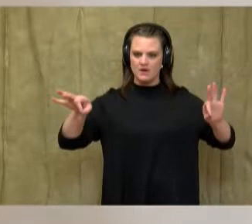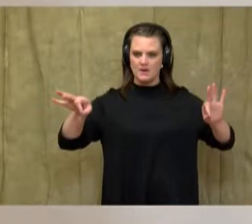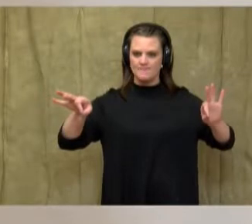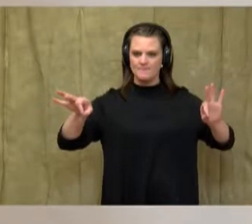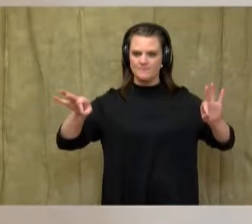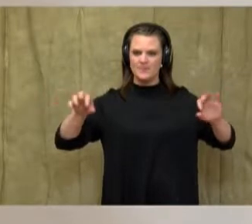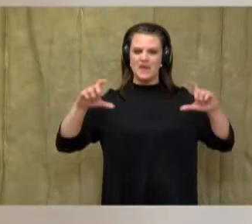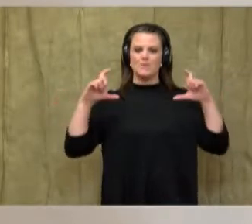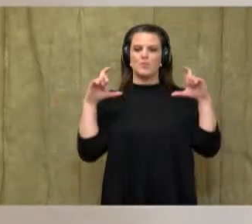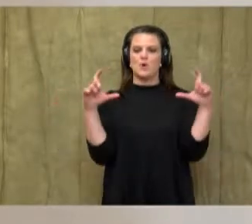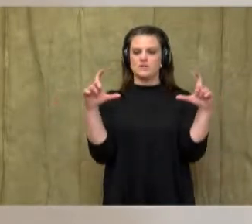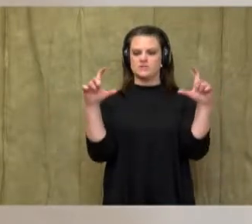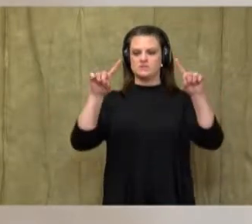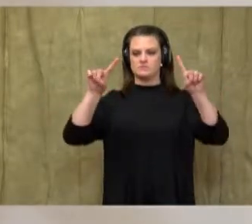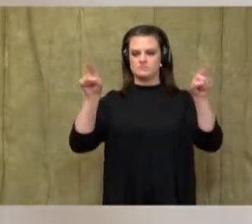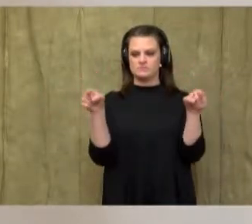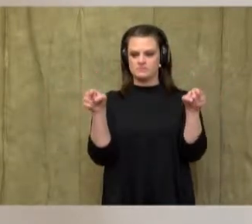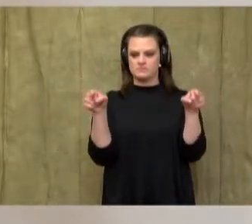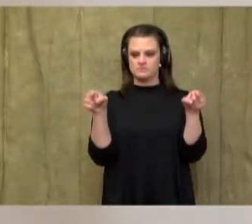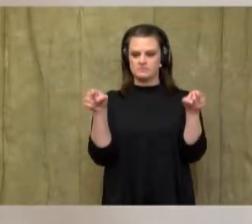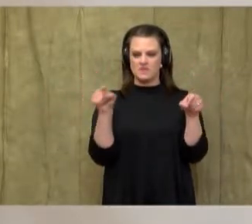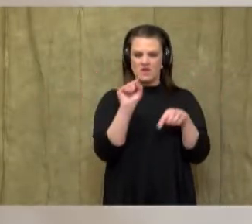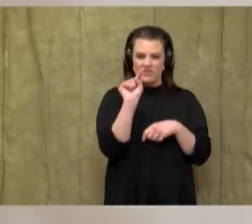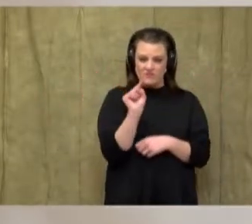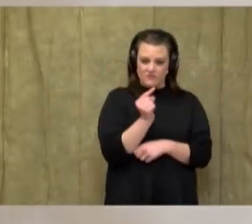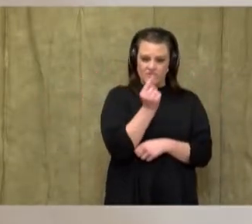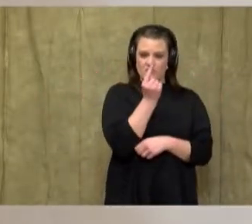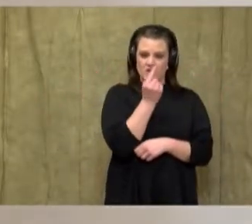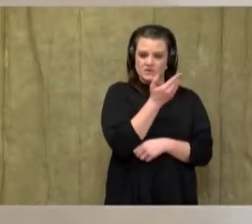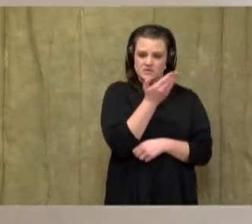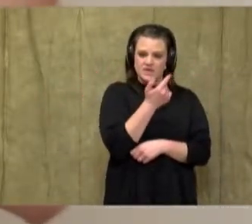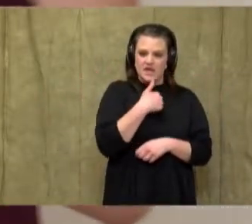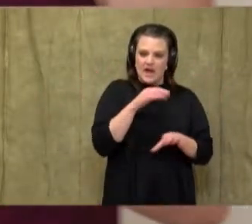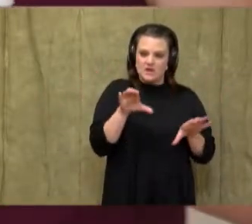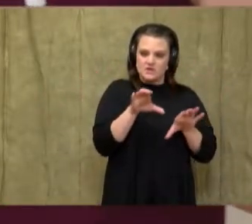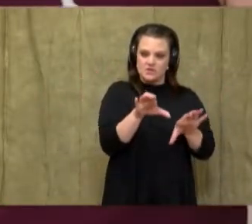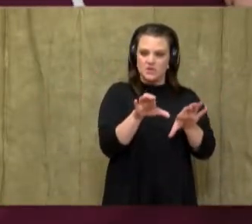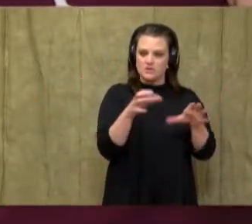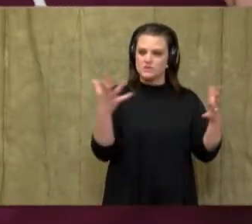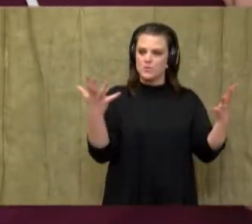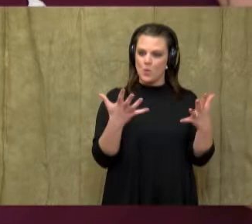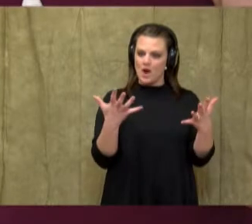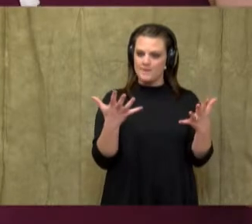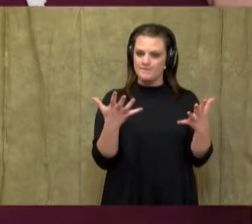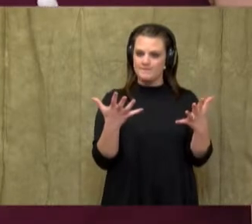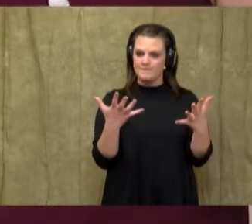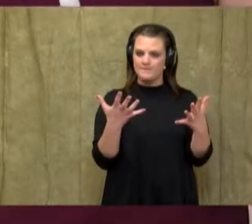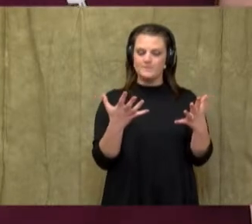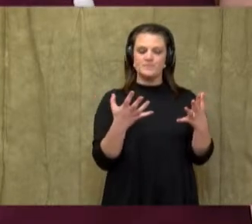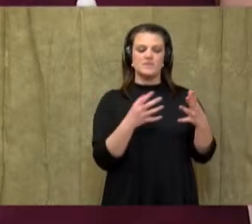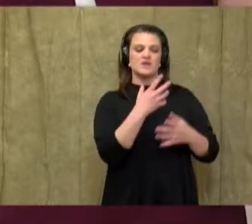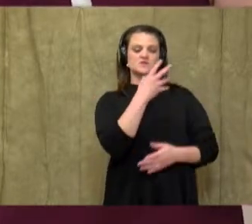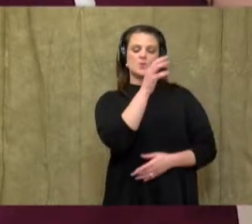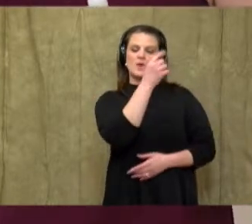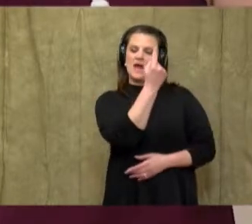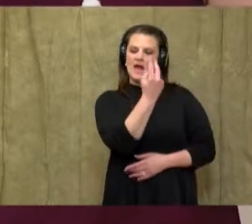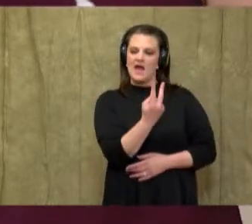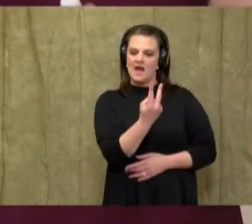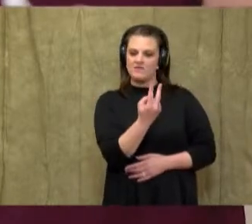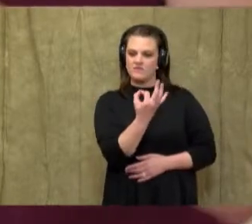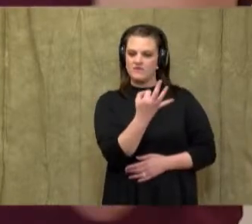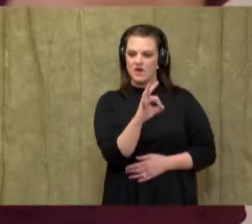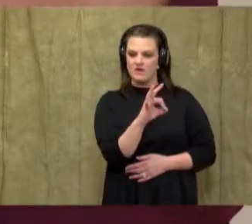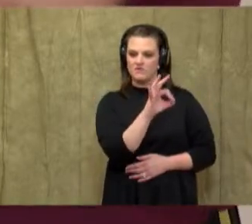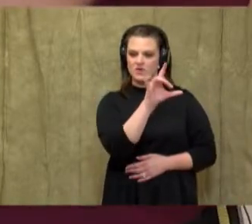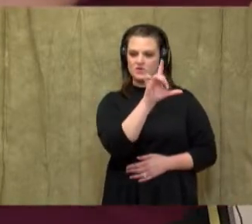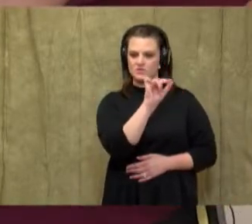put parentheses around the first thing that I'm doing. And the first thing I'm doing is half of